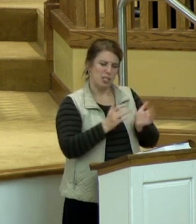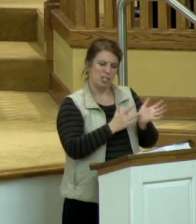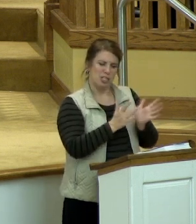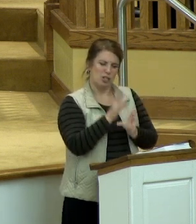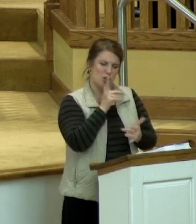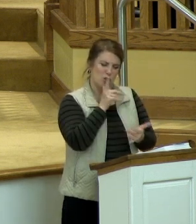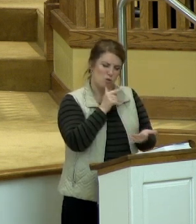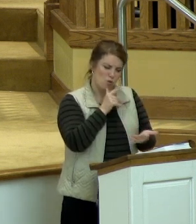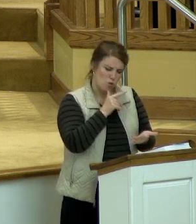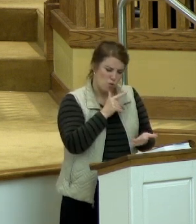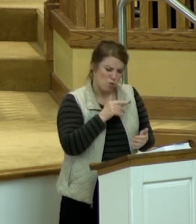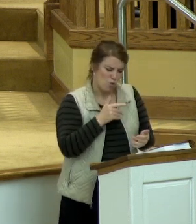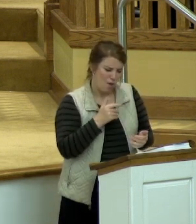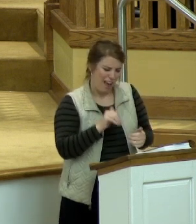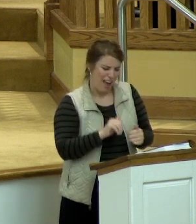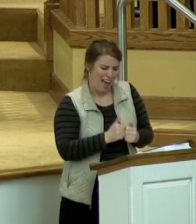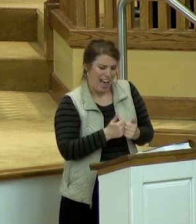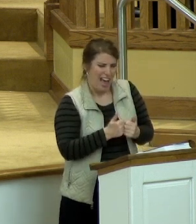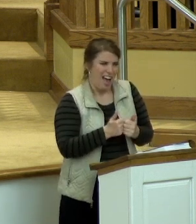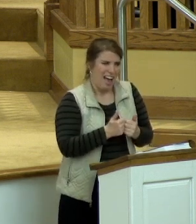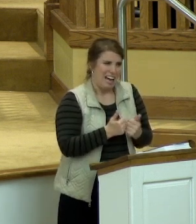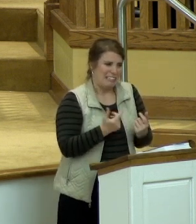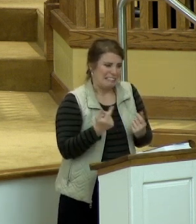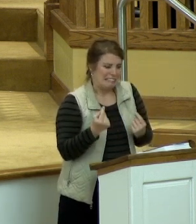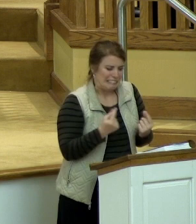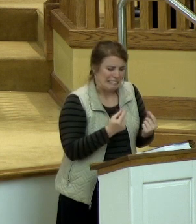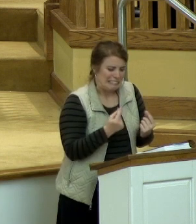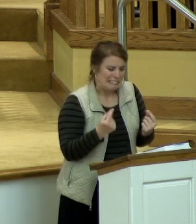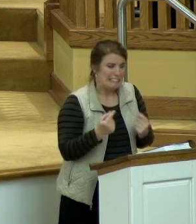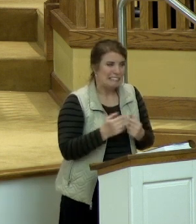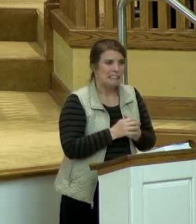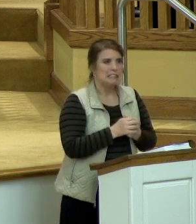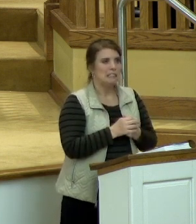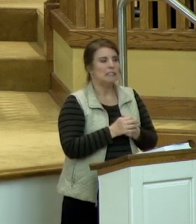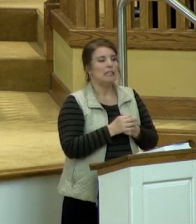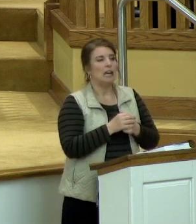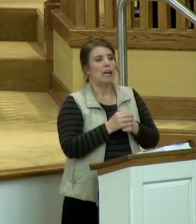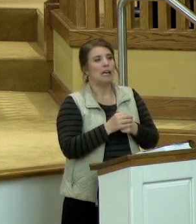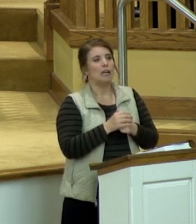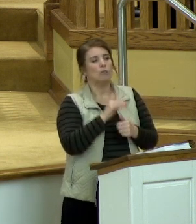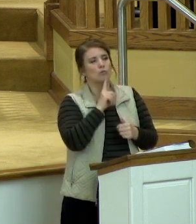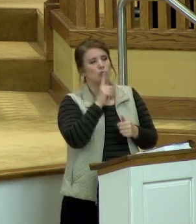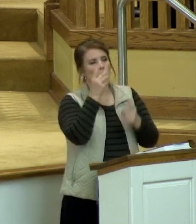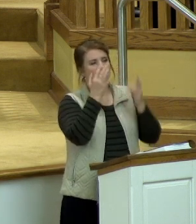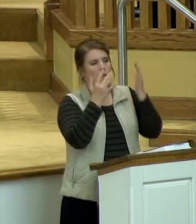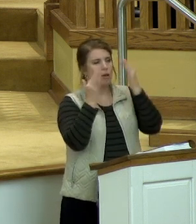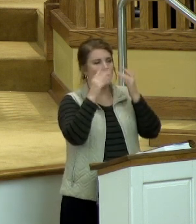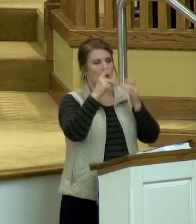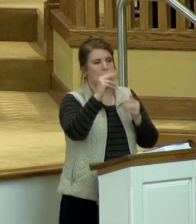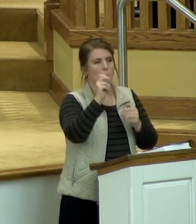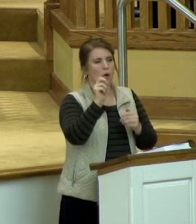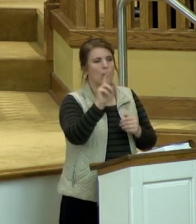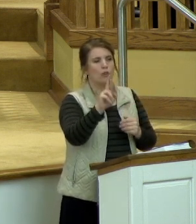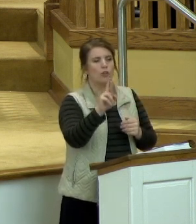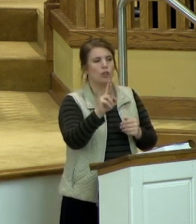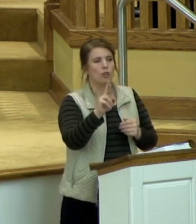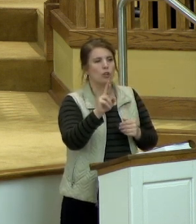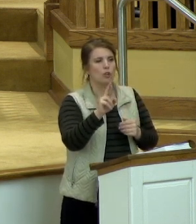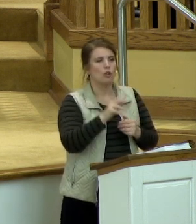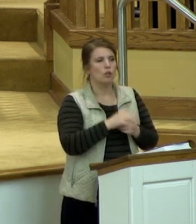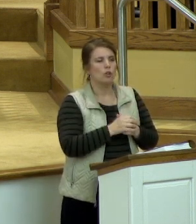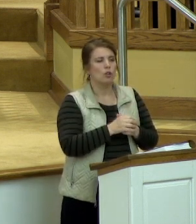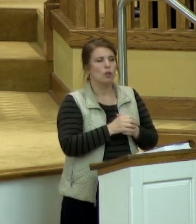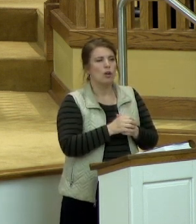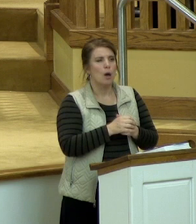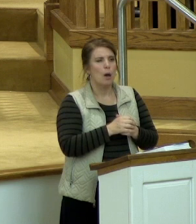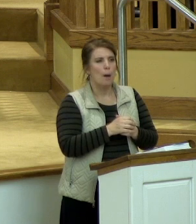is he? How's this going to work? What's going to happen? Like we already mentioned. And then I'm sure they pondered on, they also